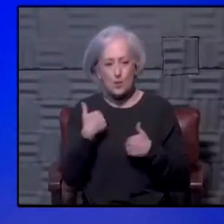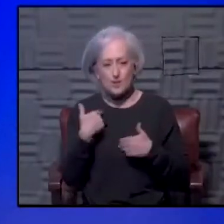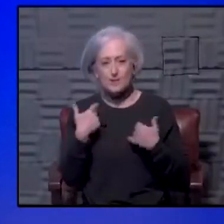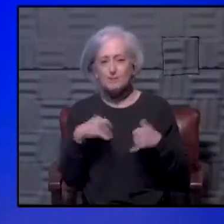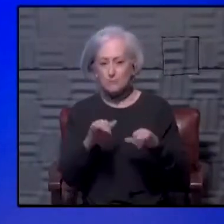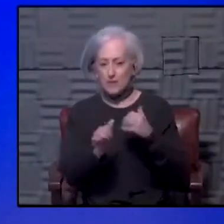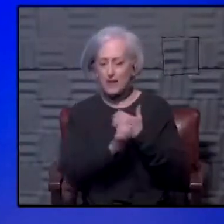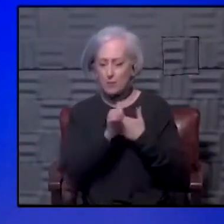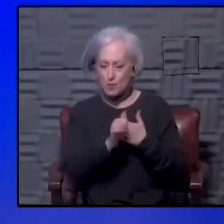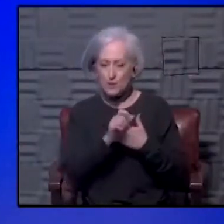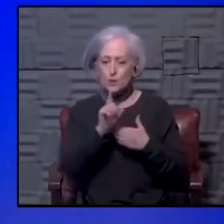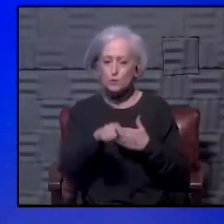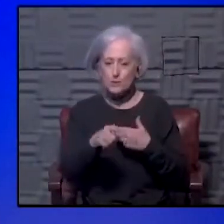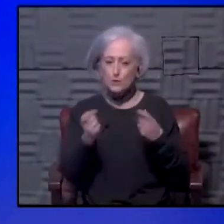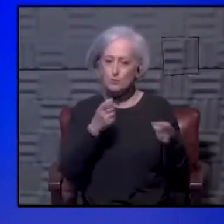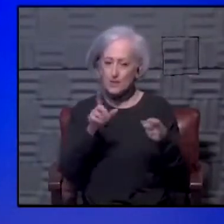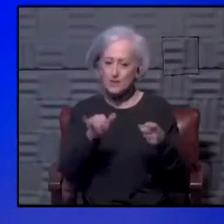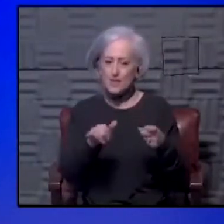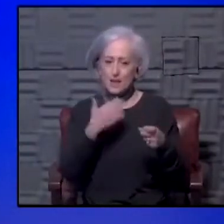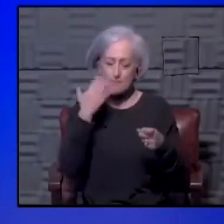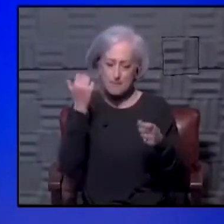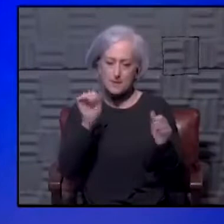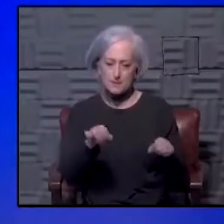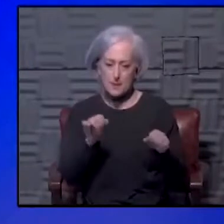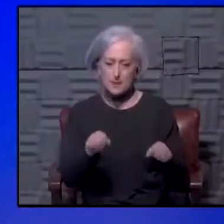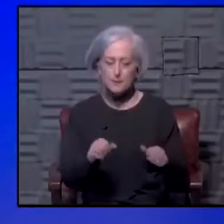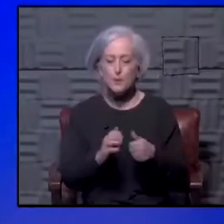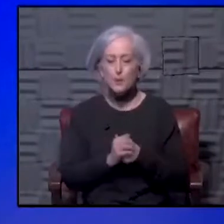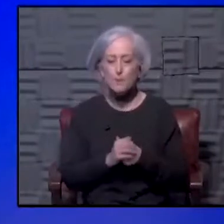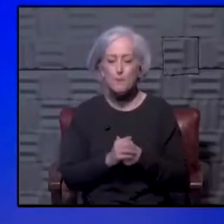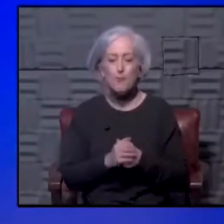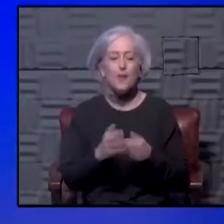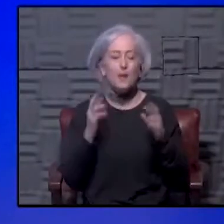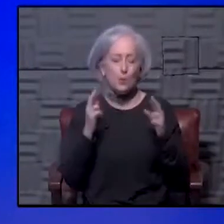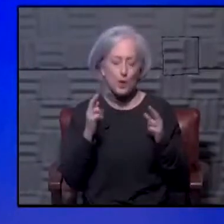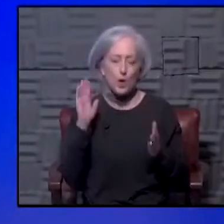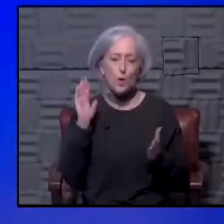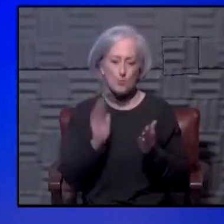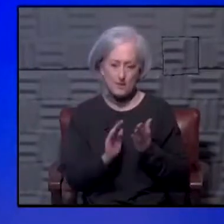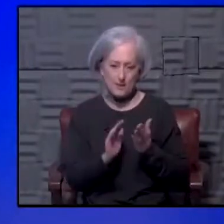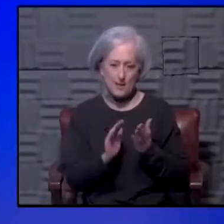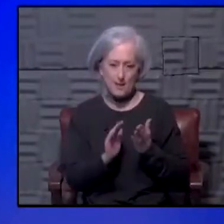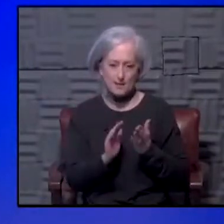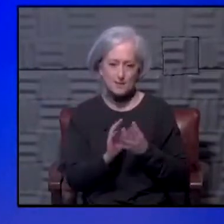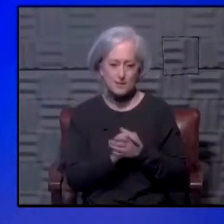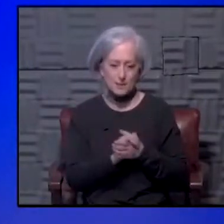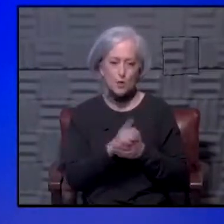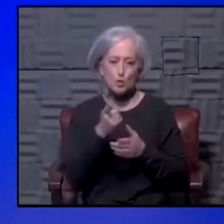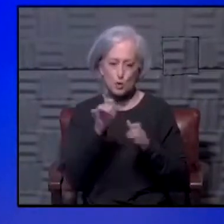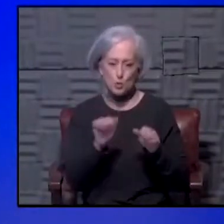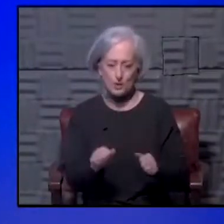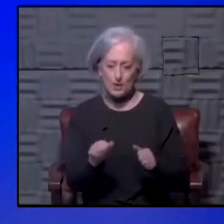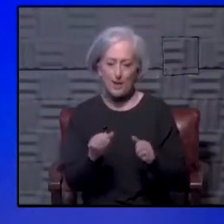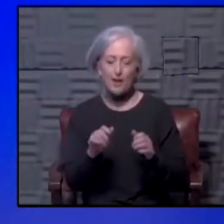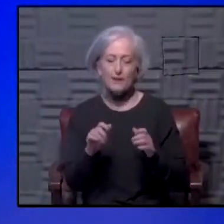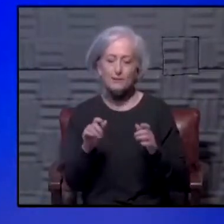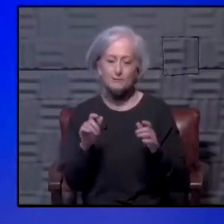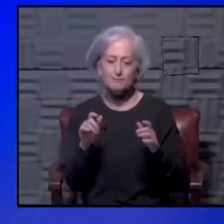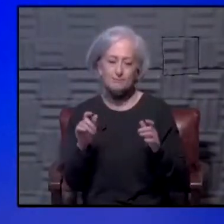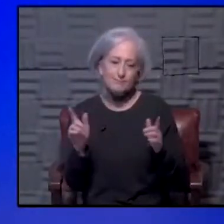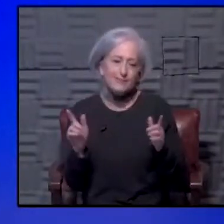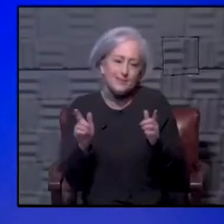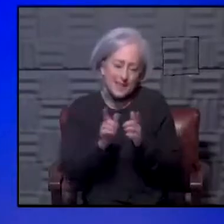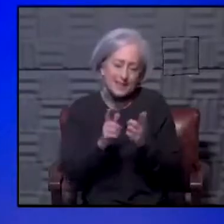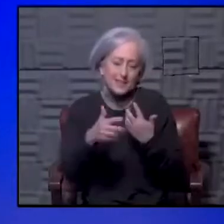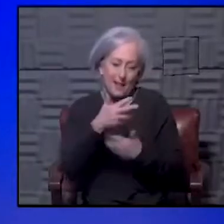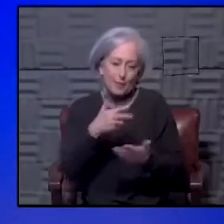should. But we hope that it is less, so that you can get together in those